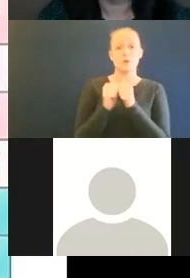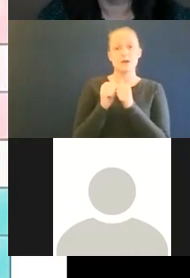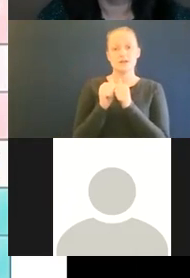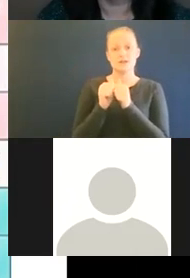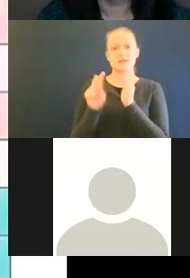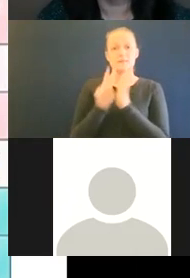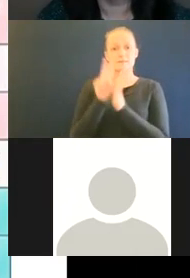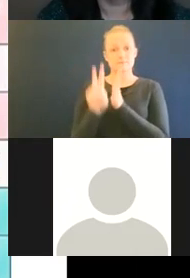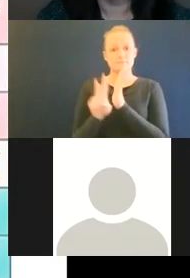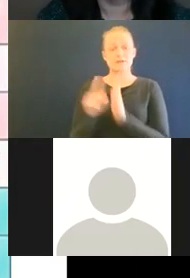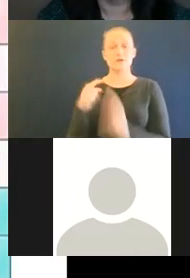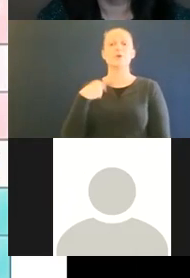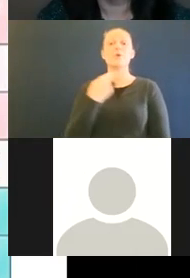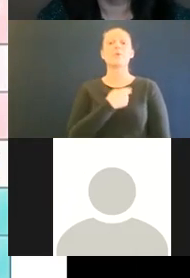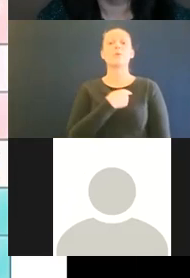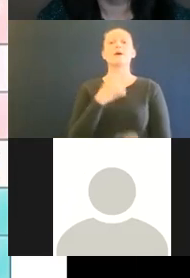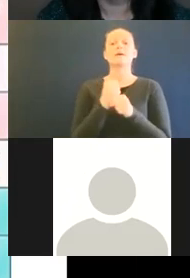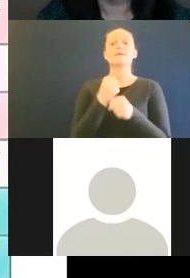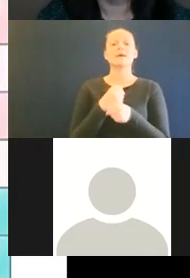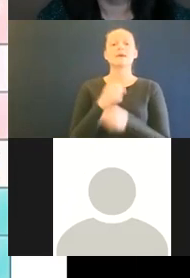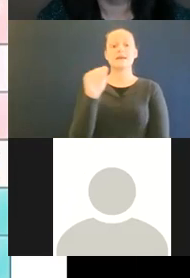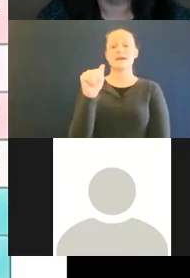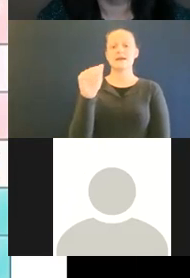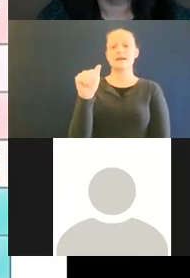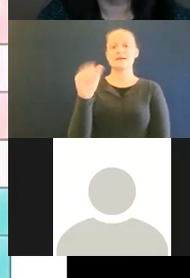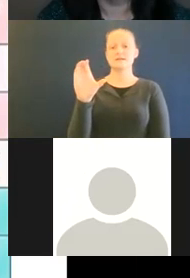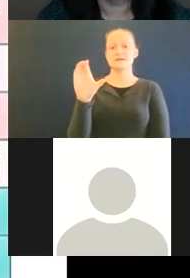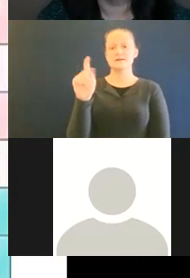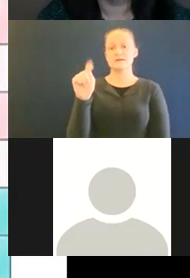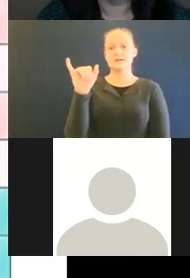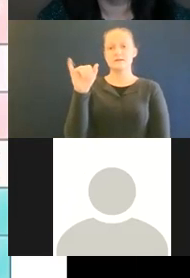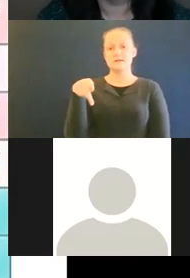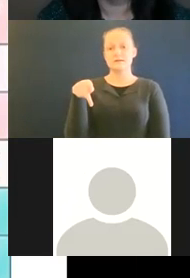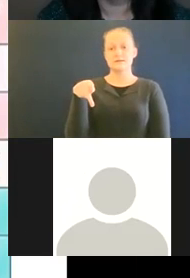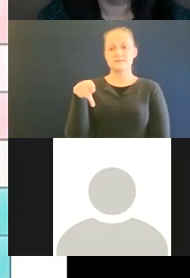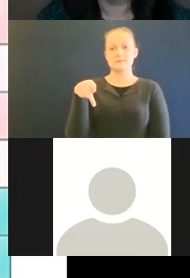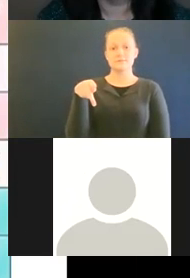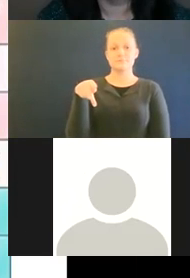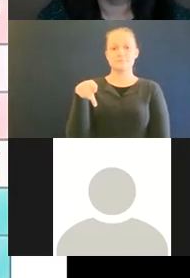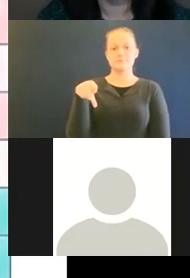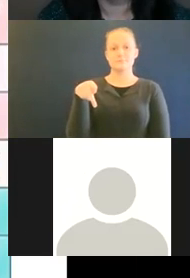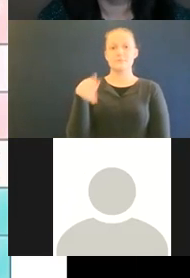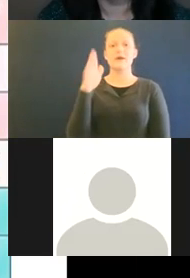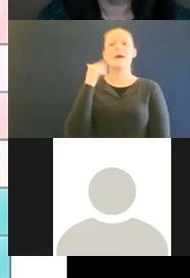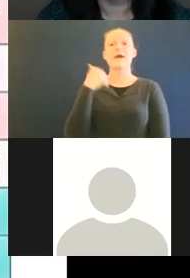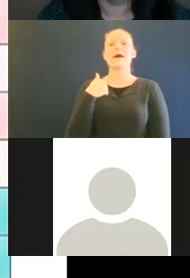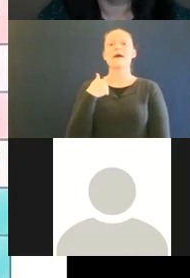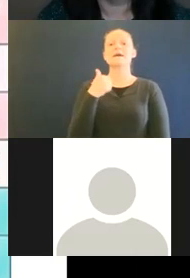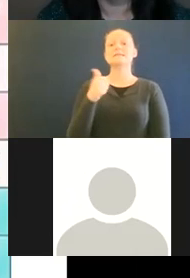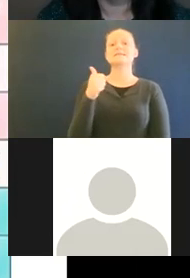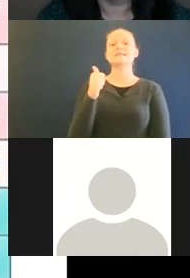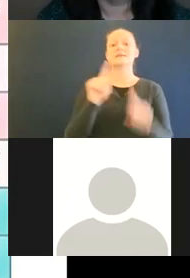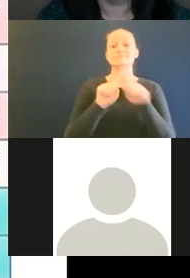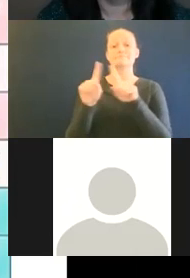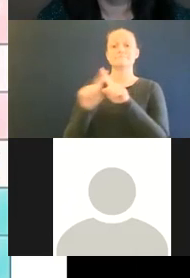we created a AAC tip series that is comprised of 10 different tips